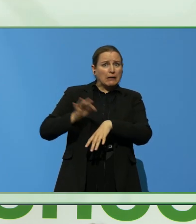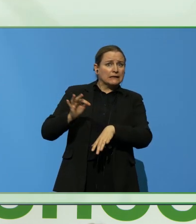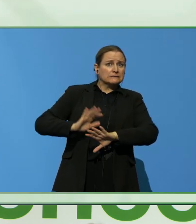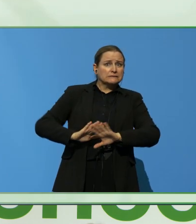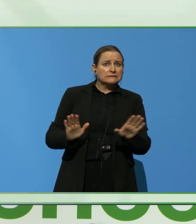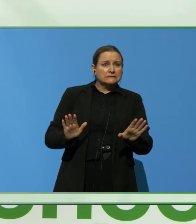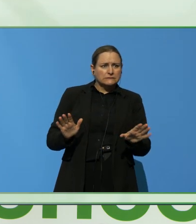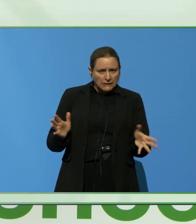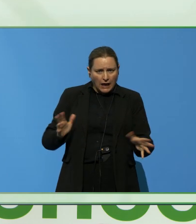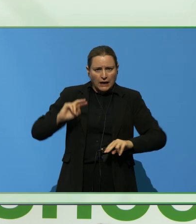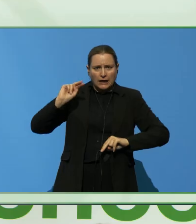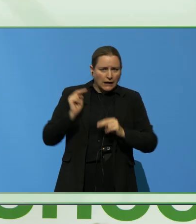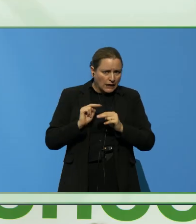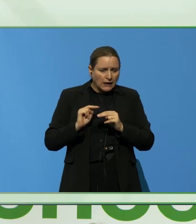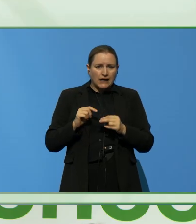football has changed.